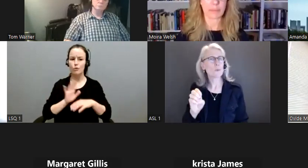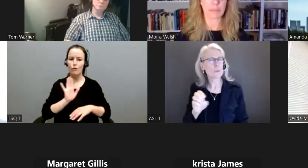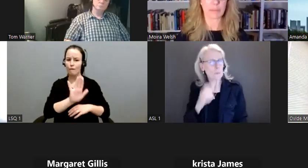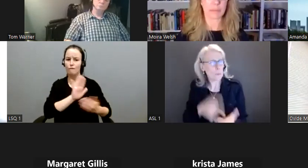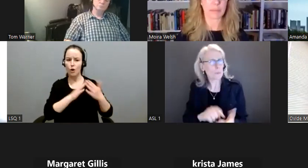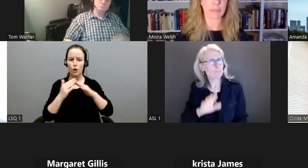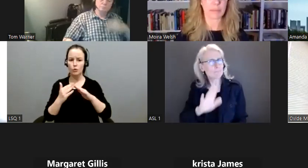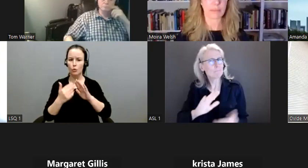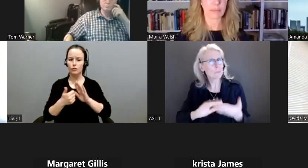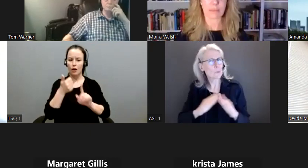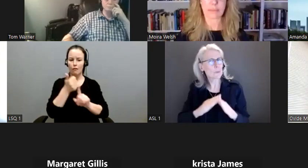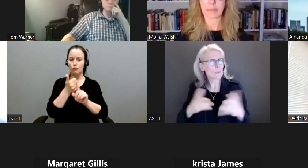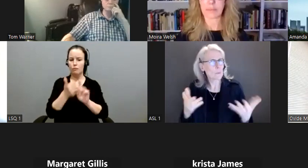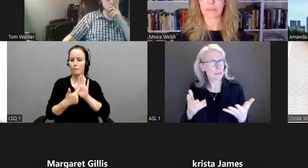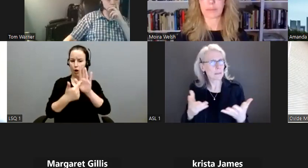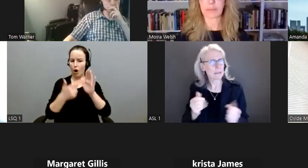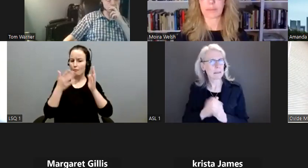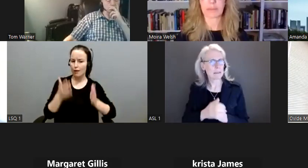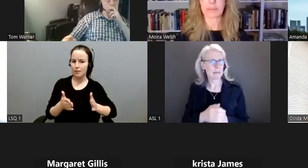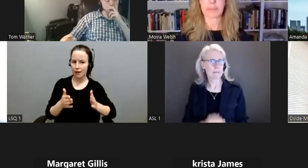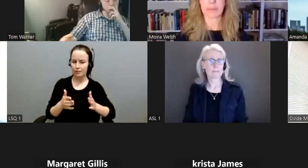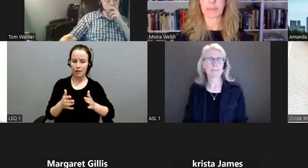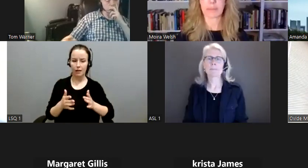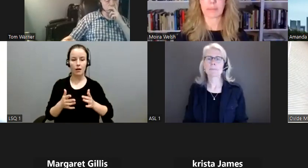is it that you hope to bring to the conversation today?